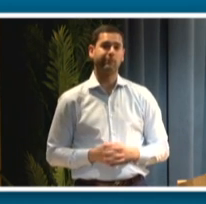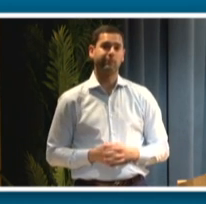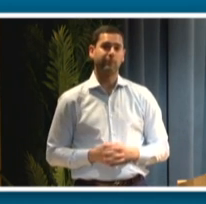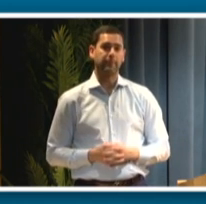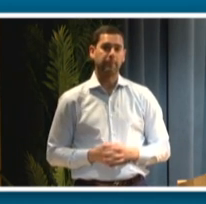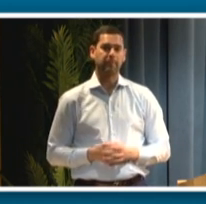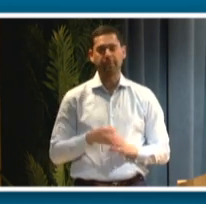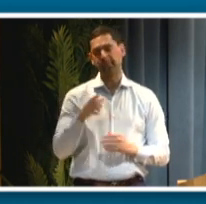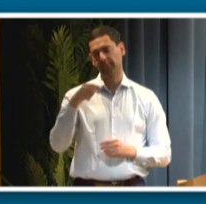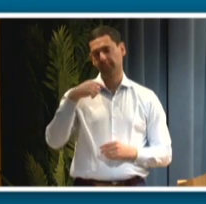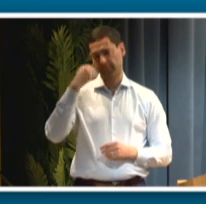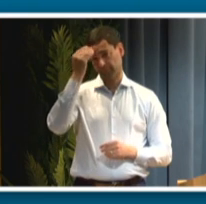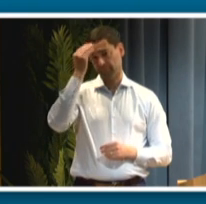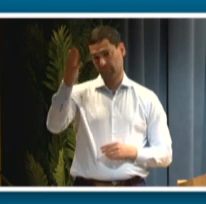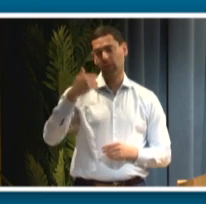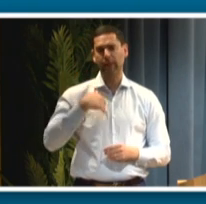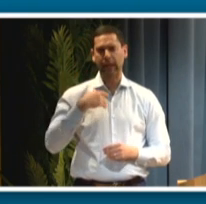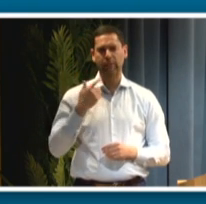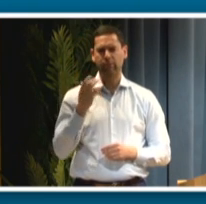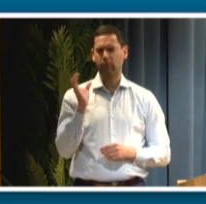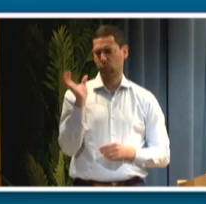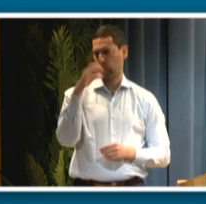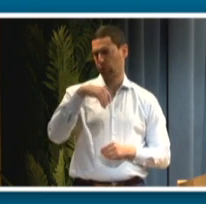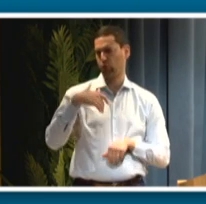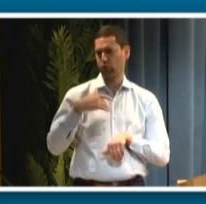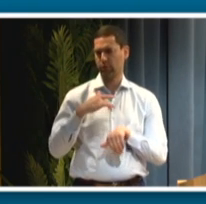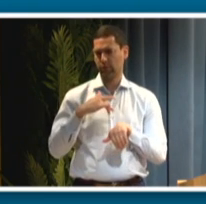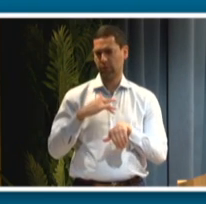I have a weird obsession. I'm a bit obsessive.